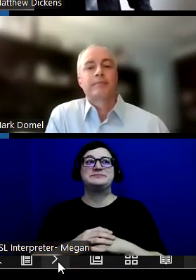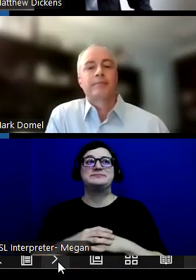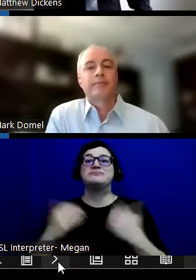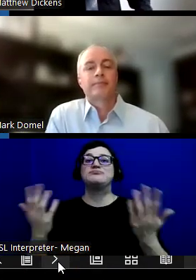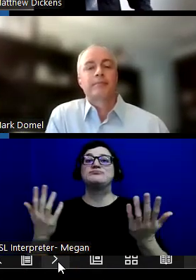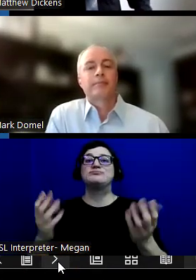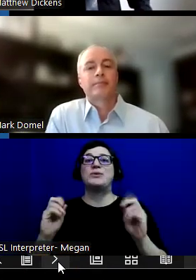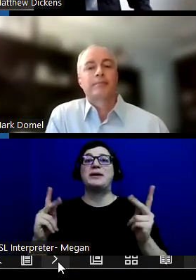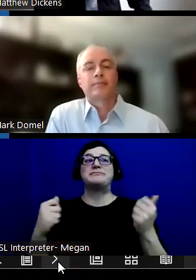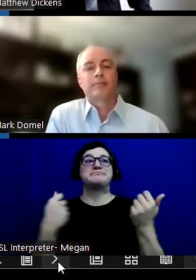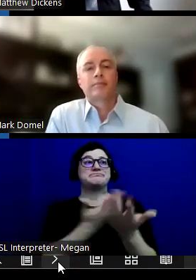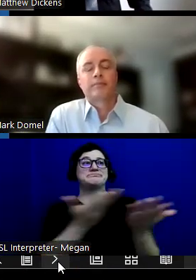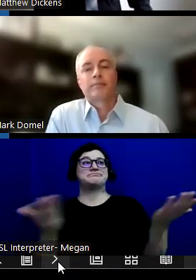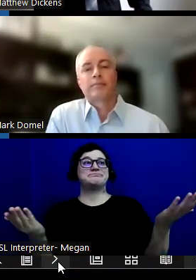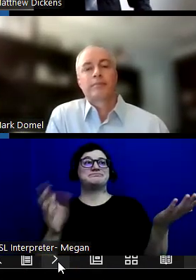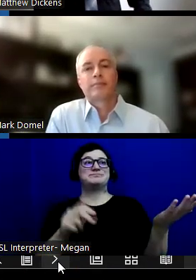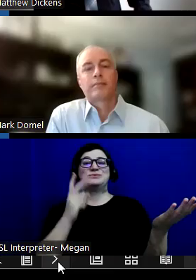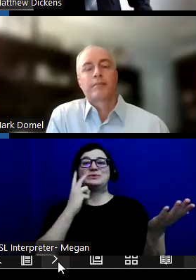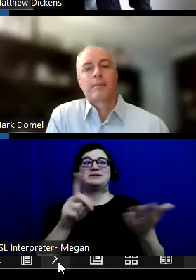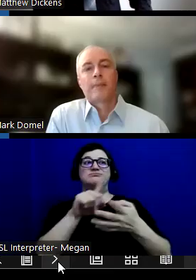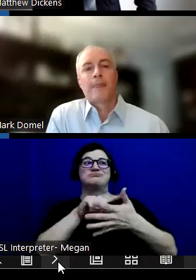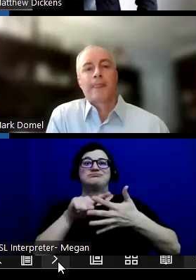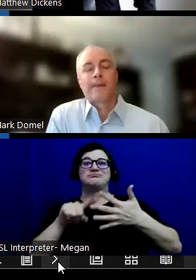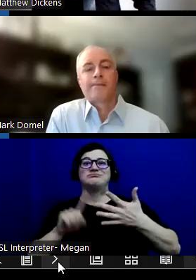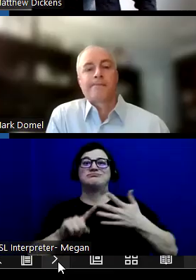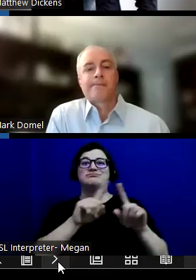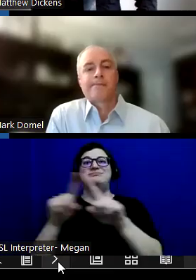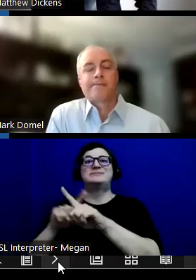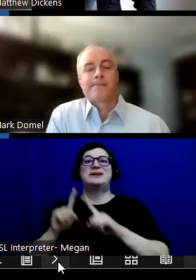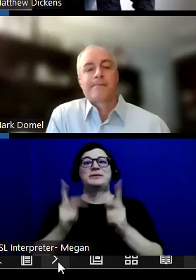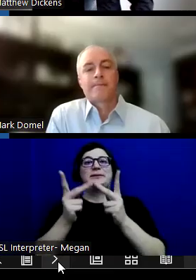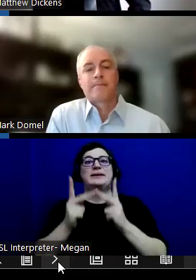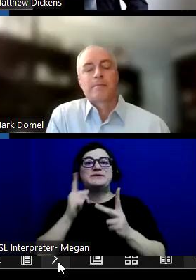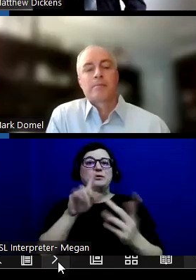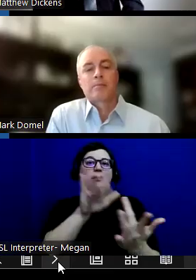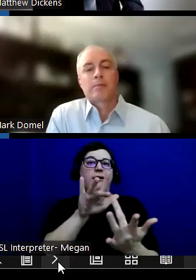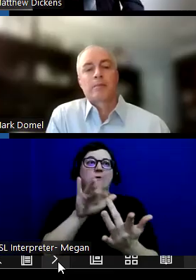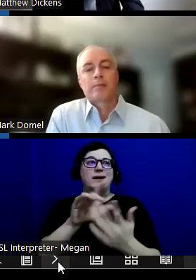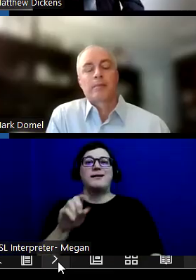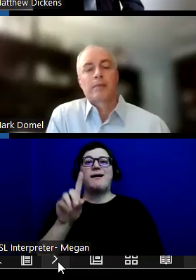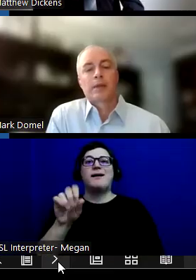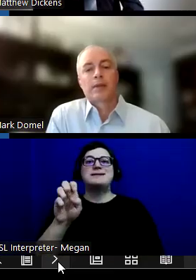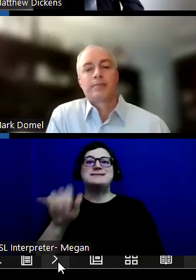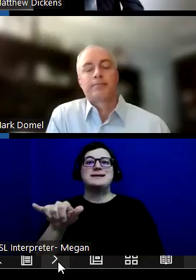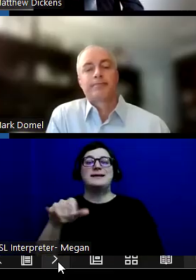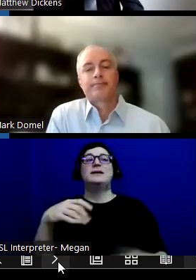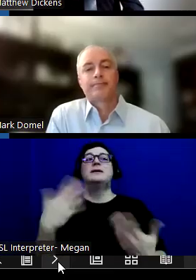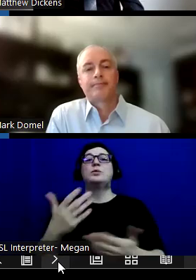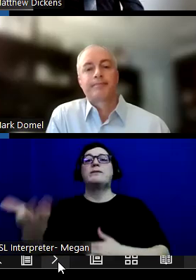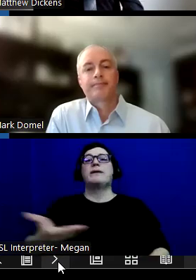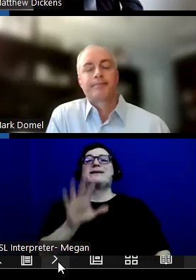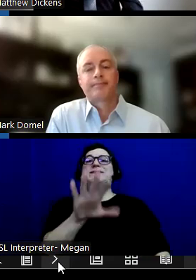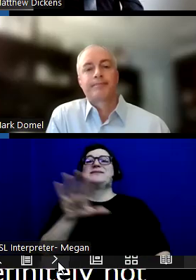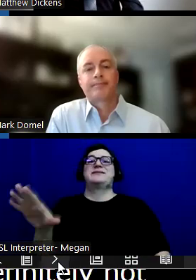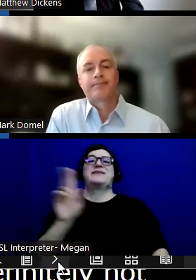Okay, here are a few places that everyone can go for additional information. Our Odyssey team has hired 55 people dedicated